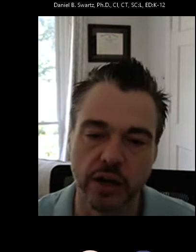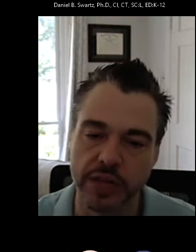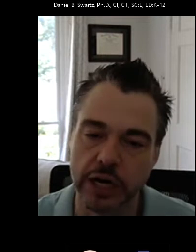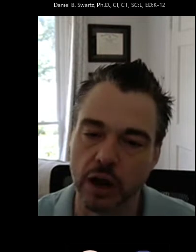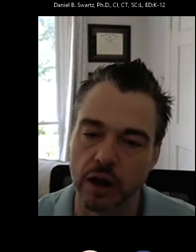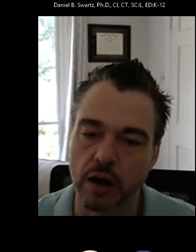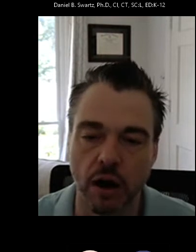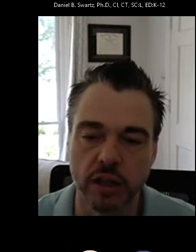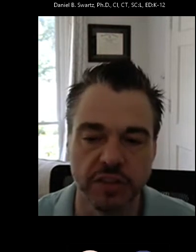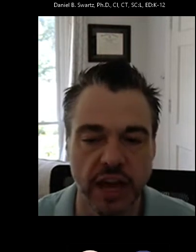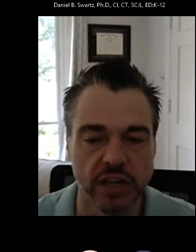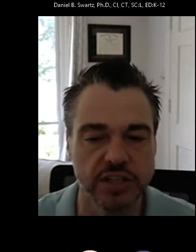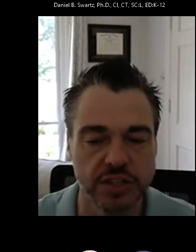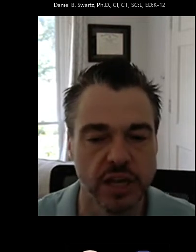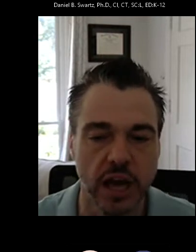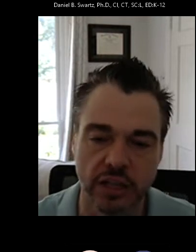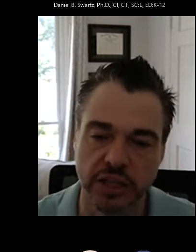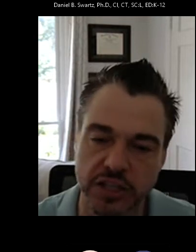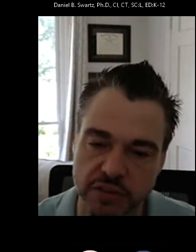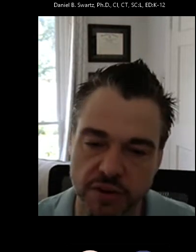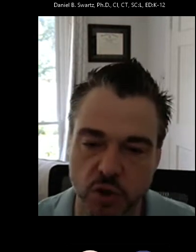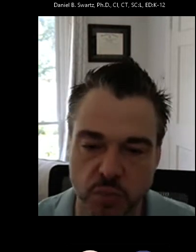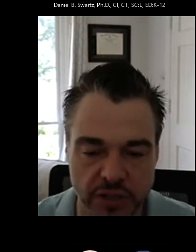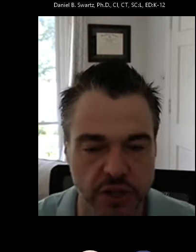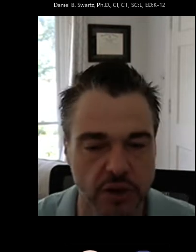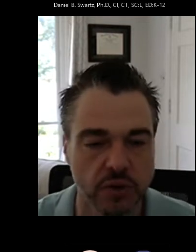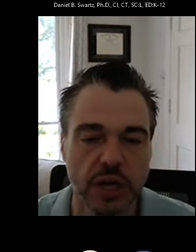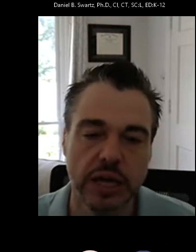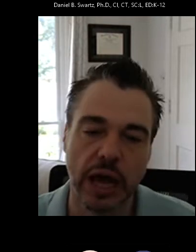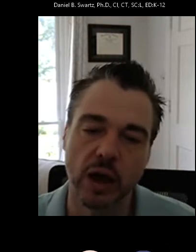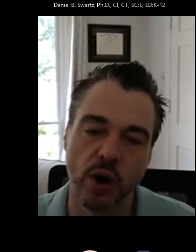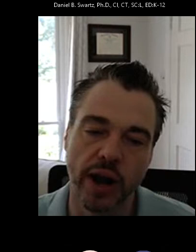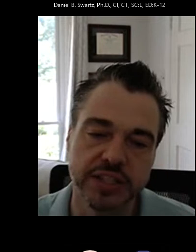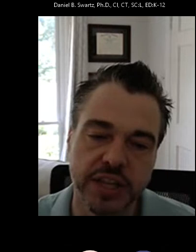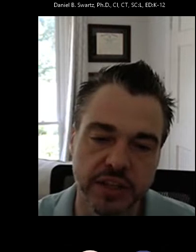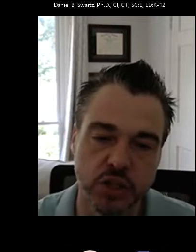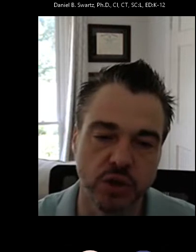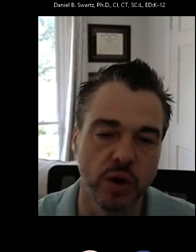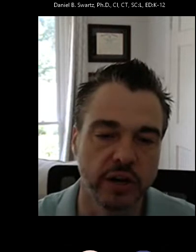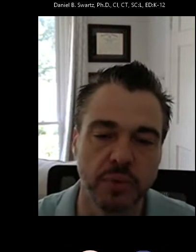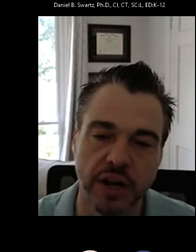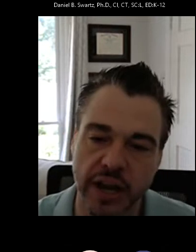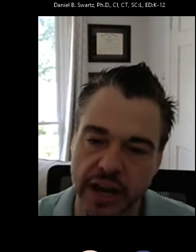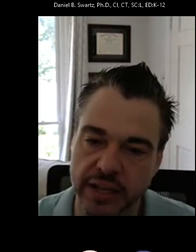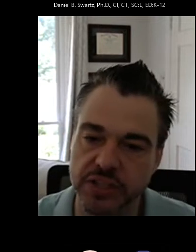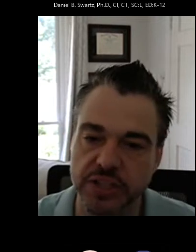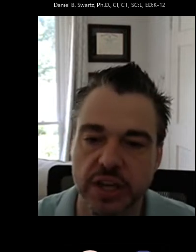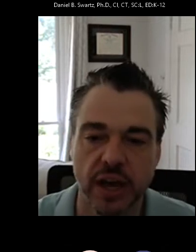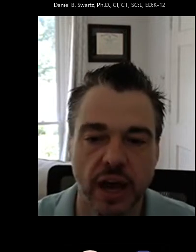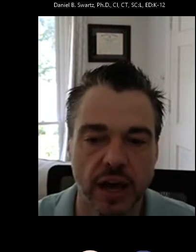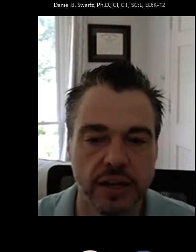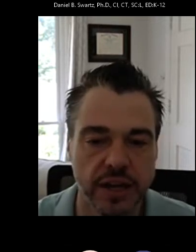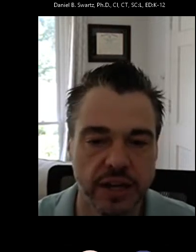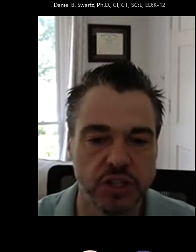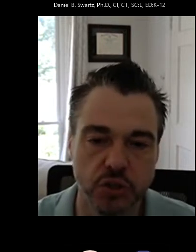area where there are all of the counties listed from New Mexico. We're asking that you go in and put an